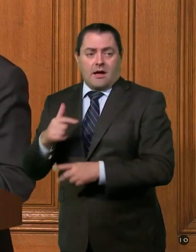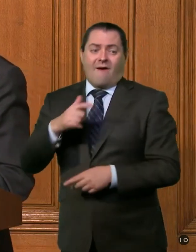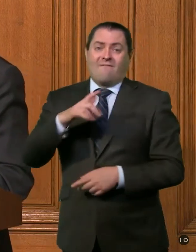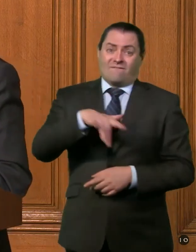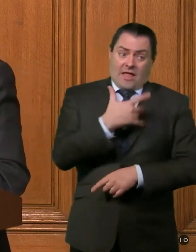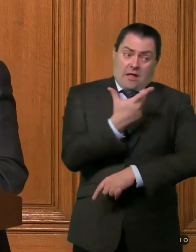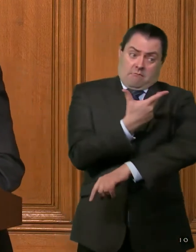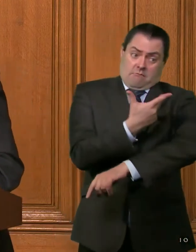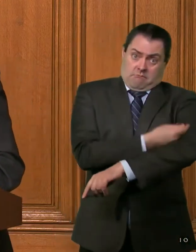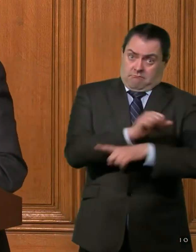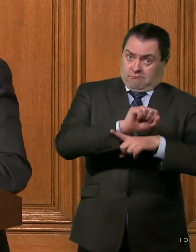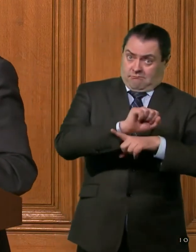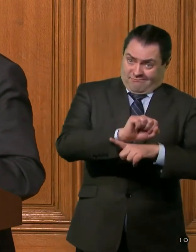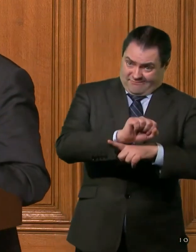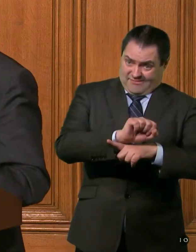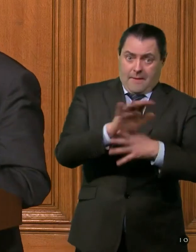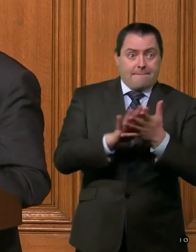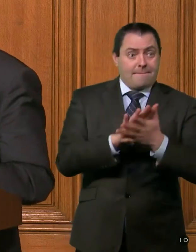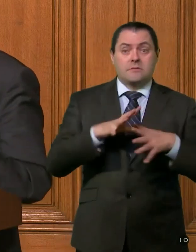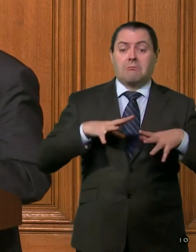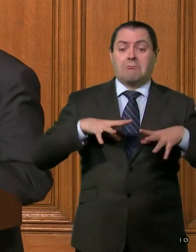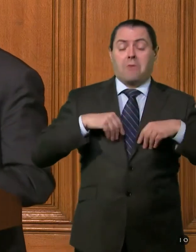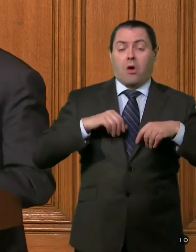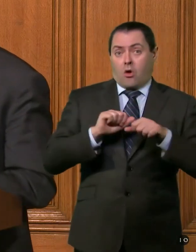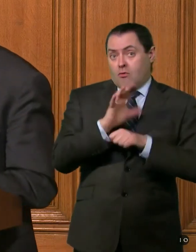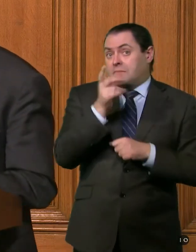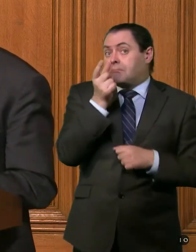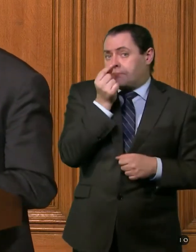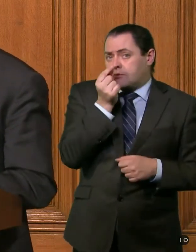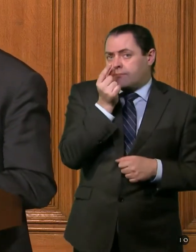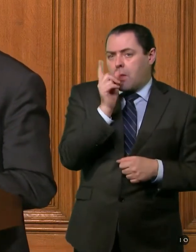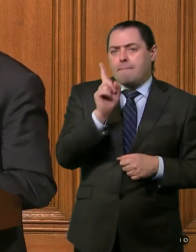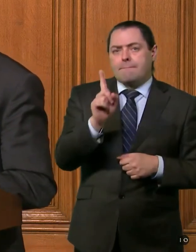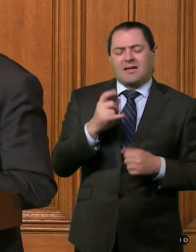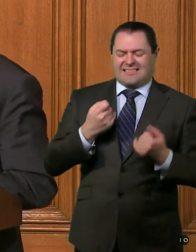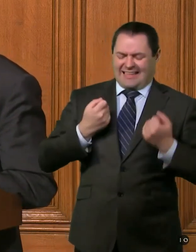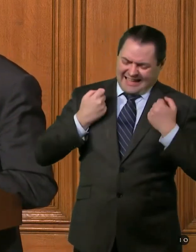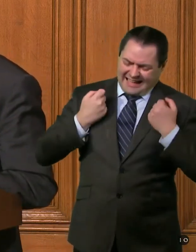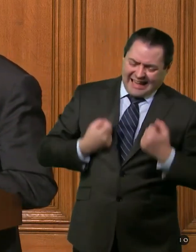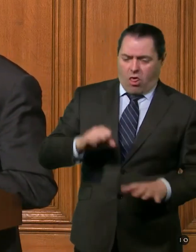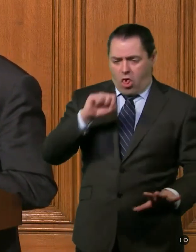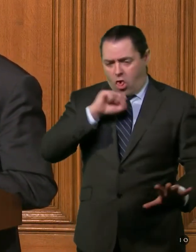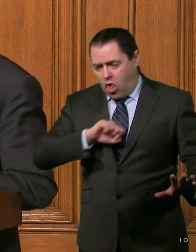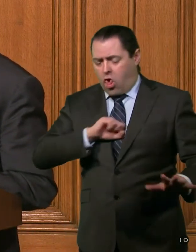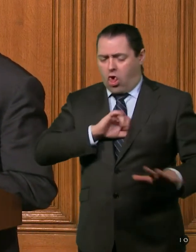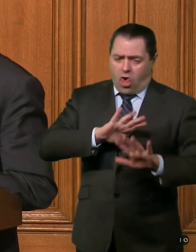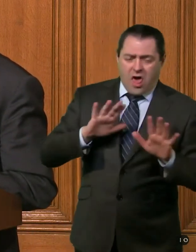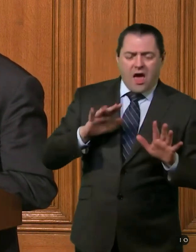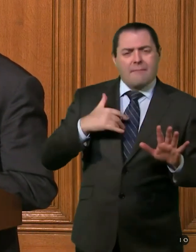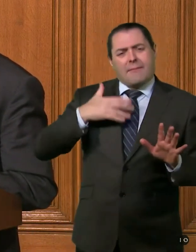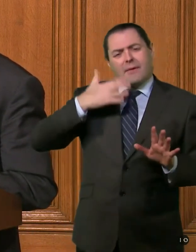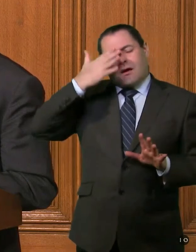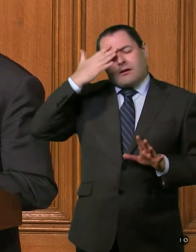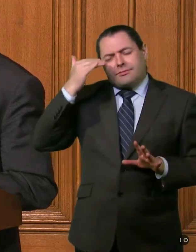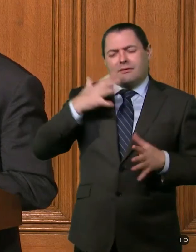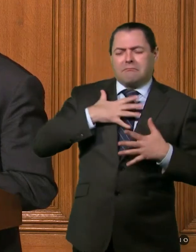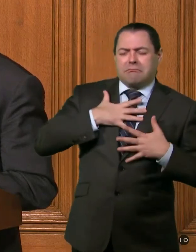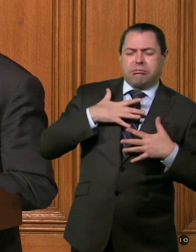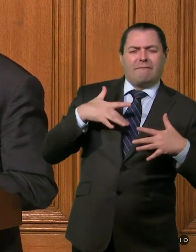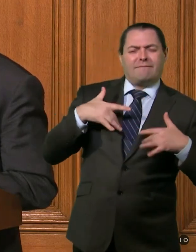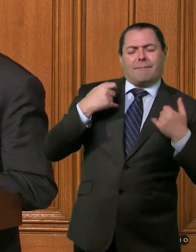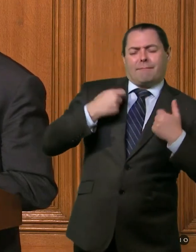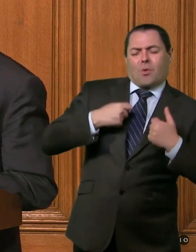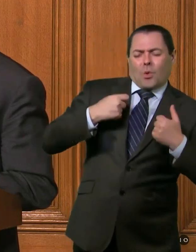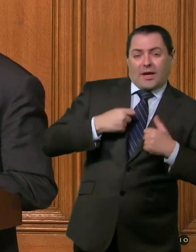of damage in general. Some people, of course, will still get ill. But on transmission, we expect the efficacy to be less than it is